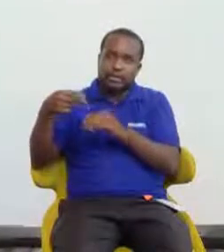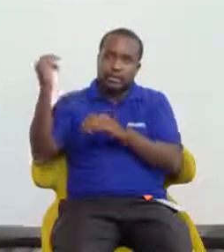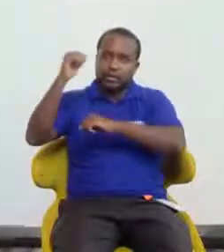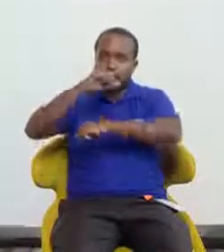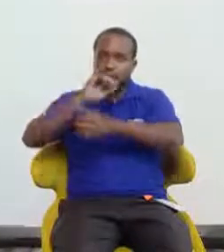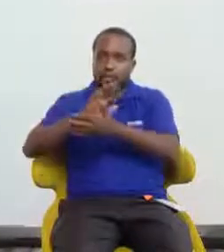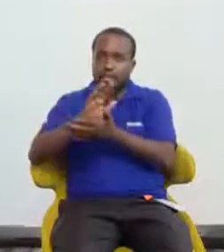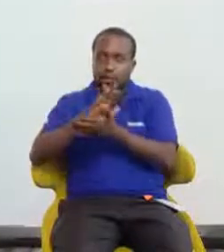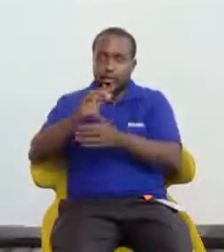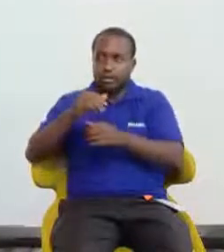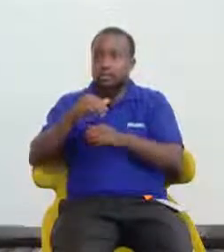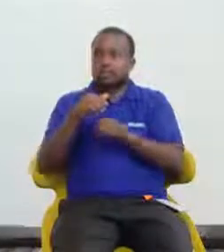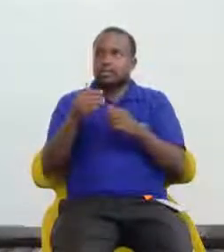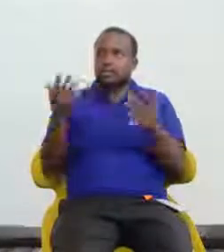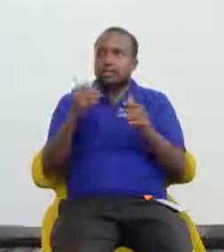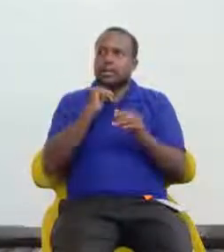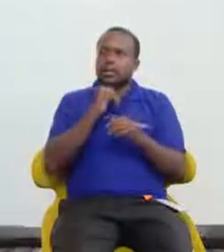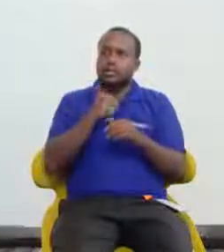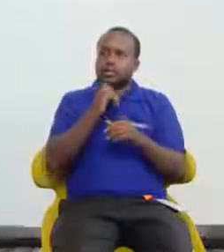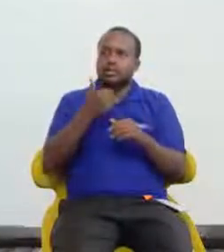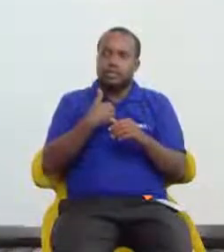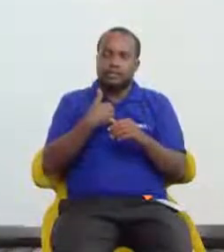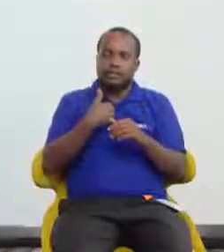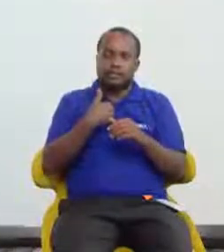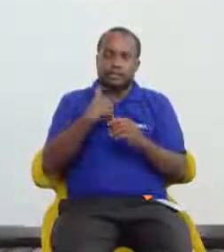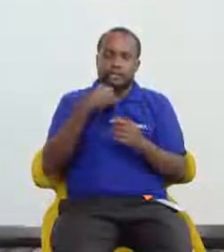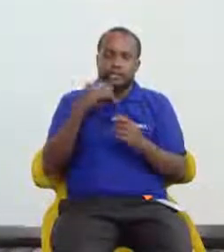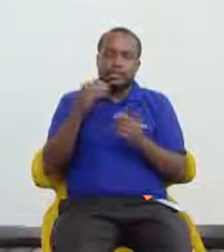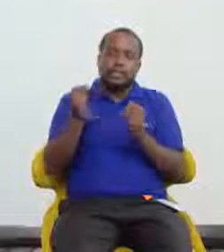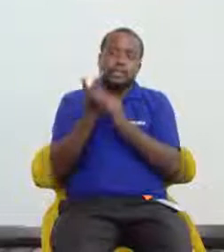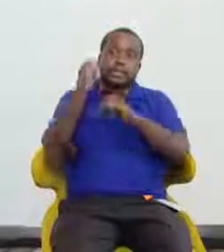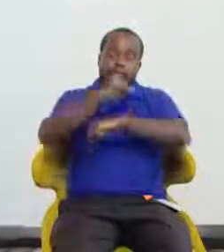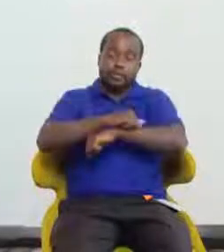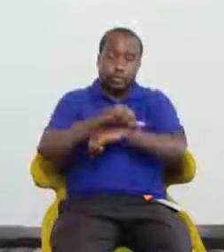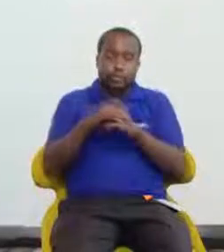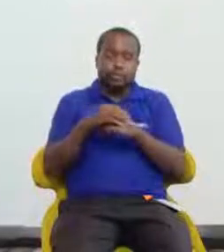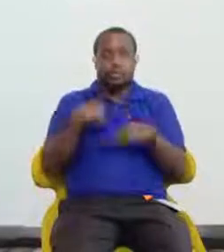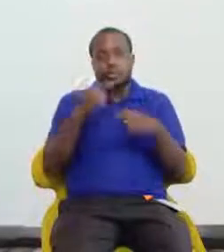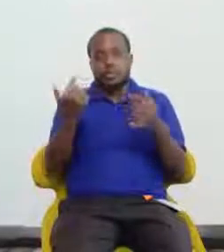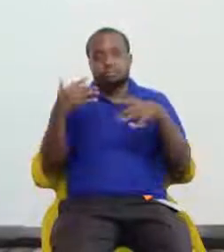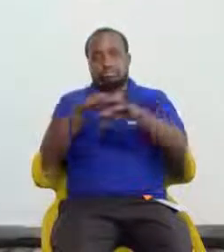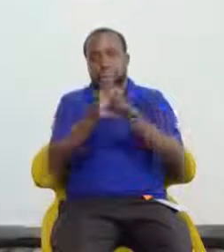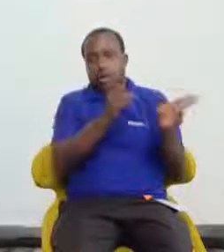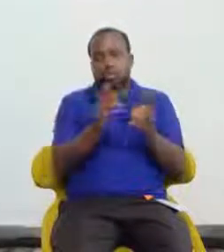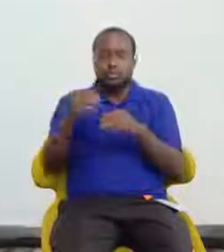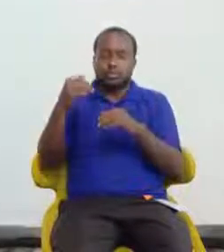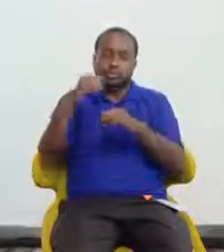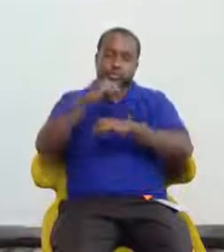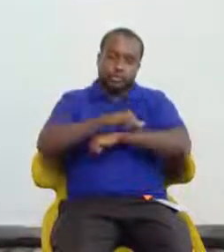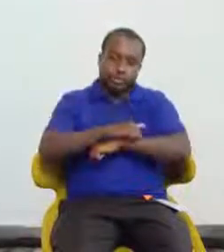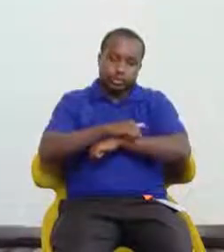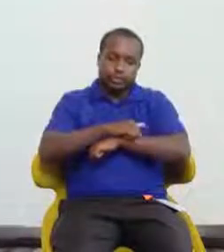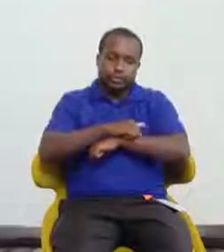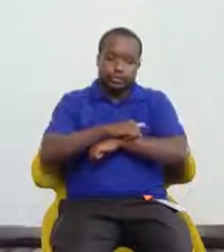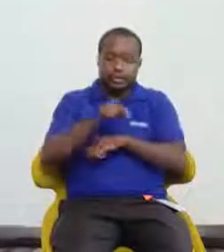Uganda, we didn't have a special school for high school, so I had to go to a normal school. And my guardian, it